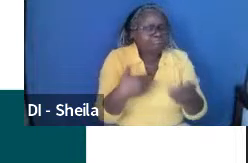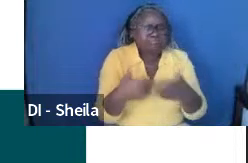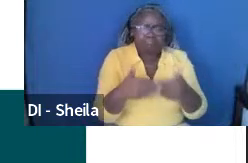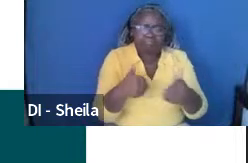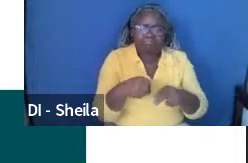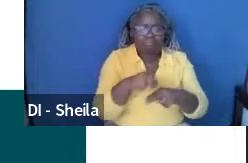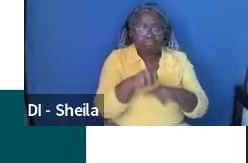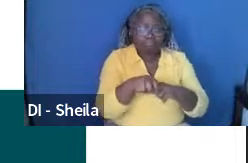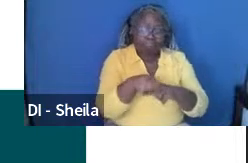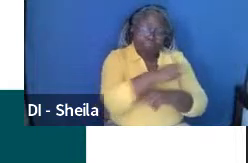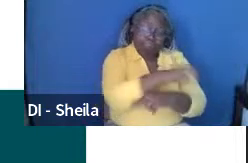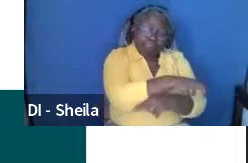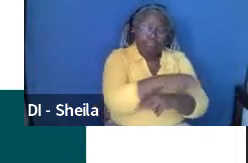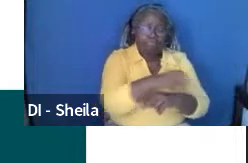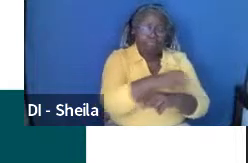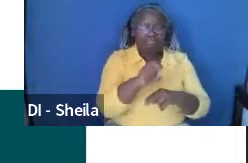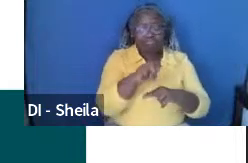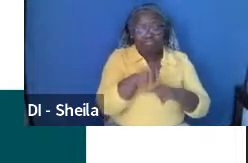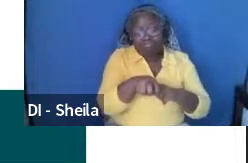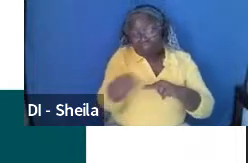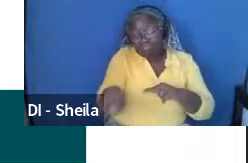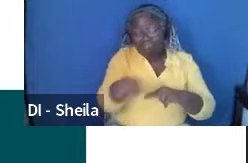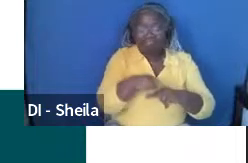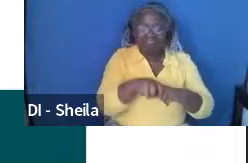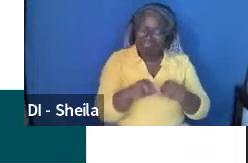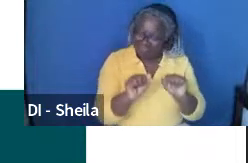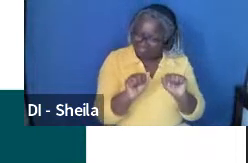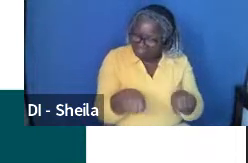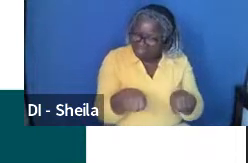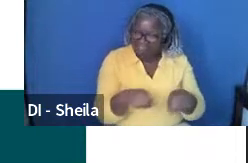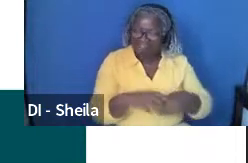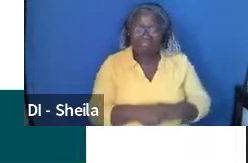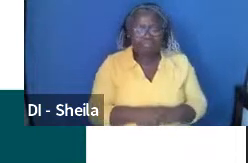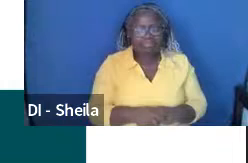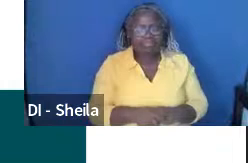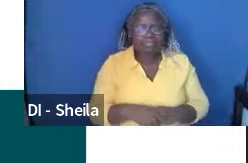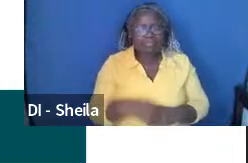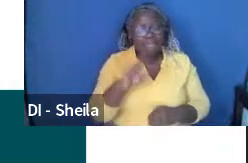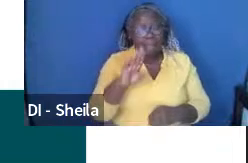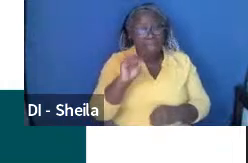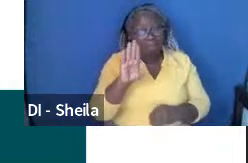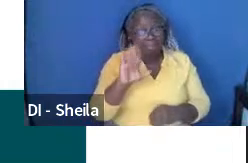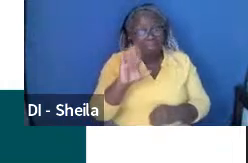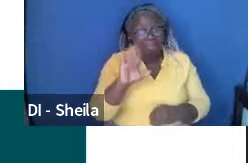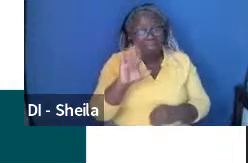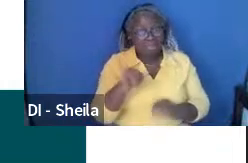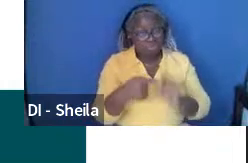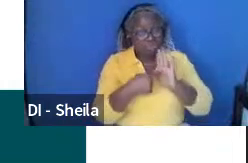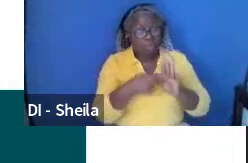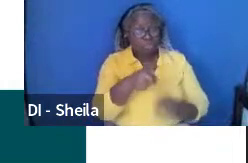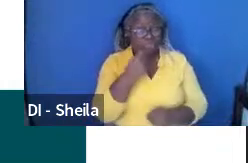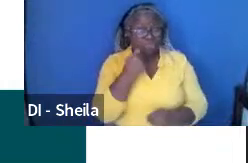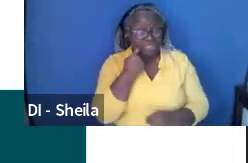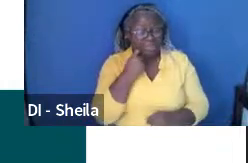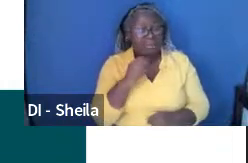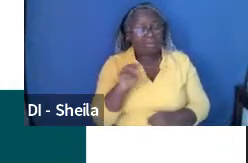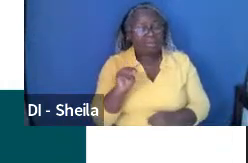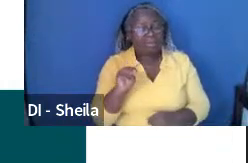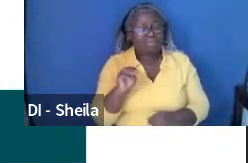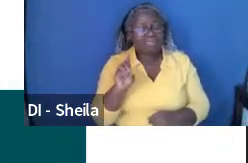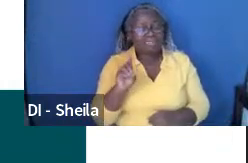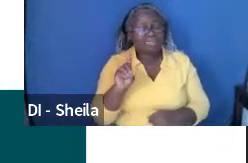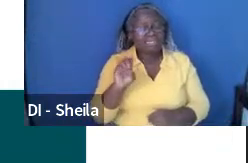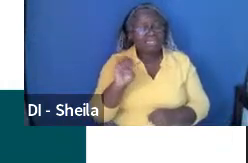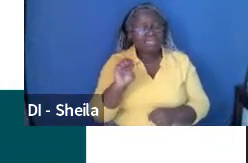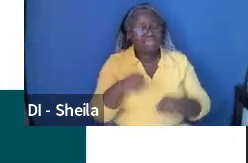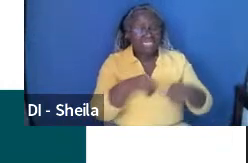in their presentations the accessible medical equipment standards. It's important, of course, in